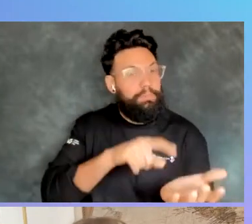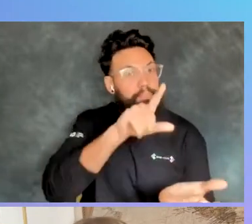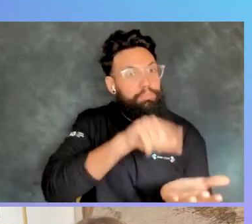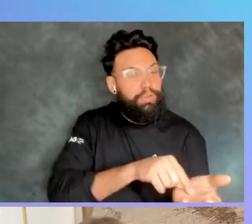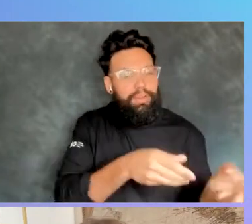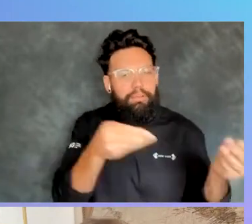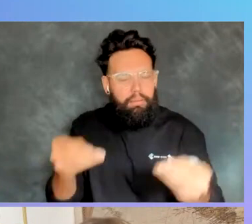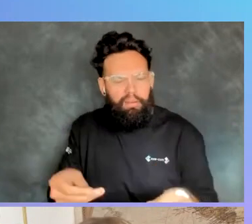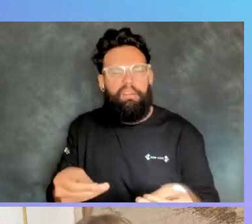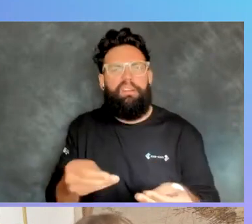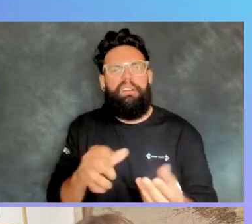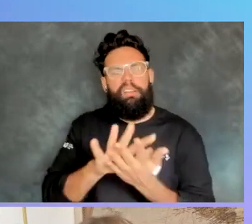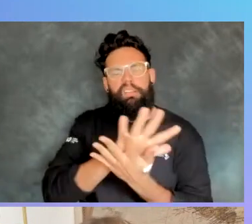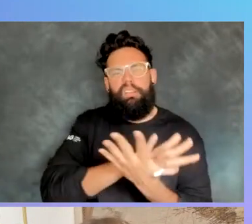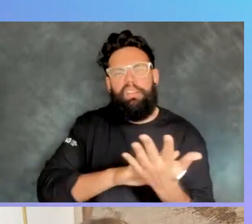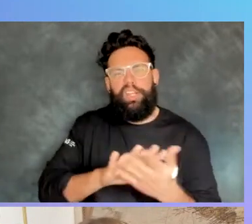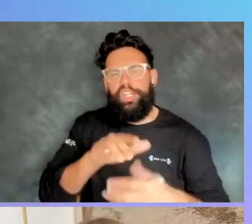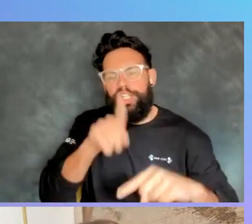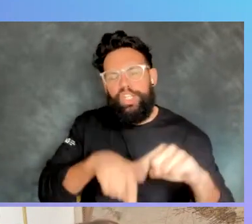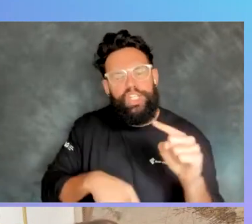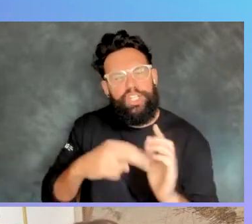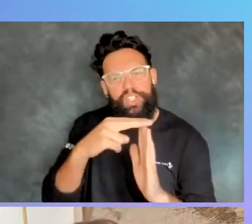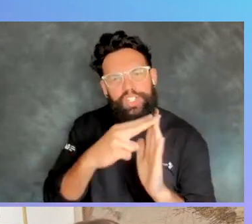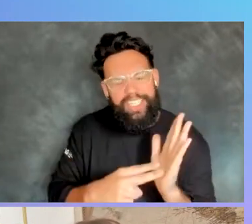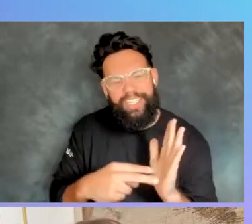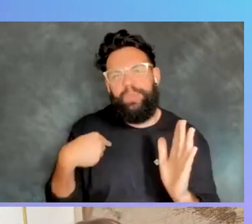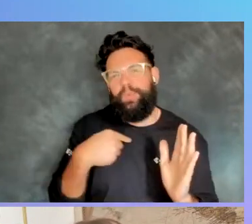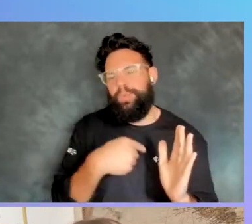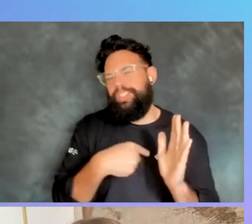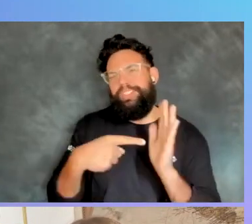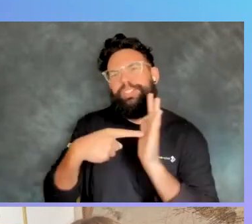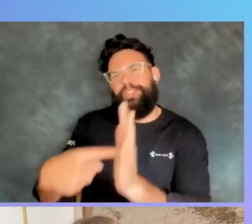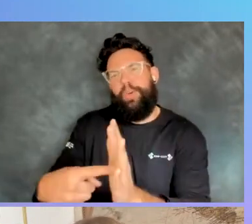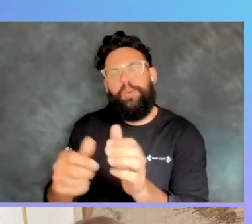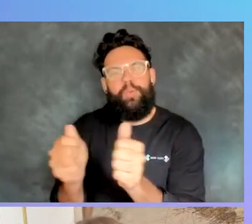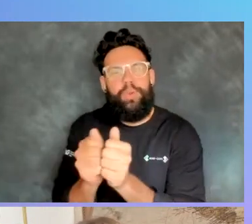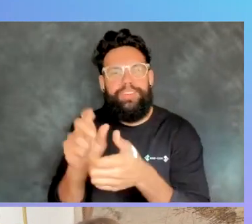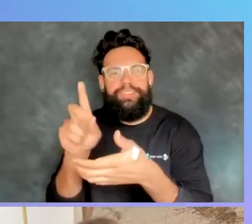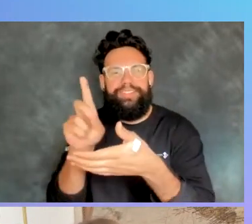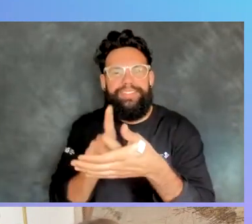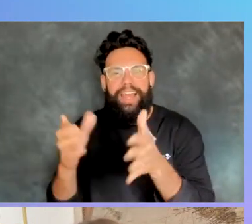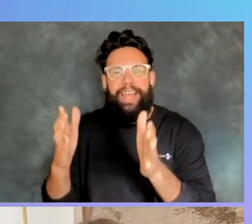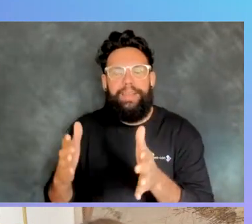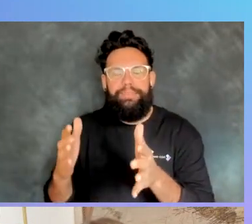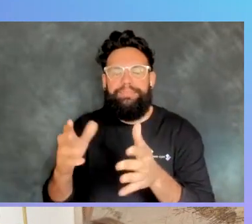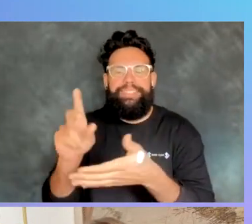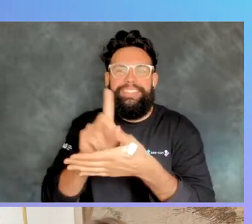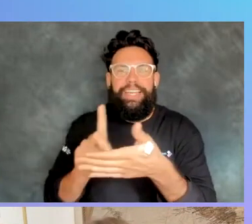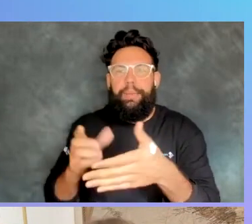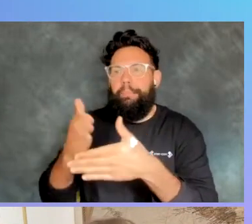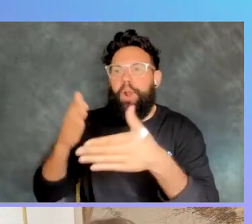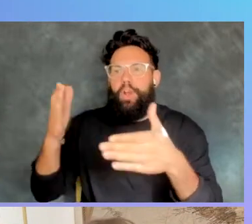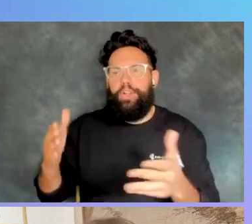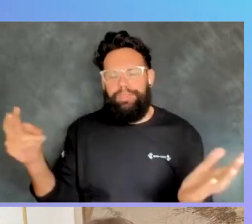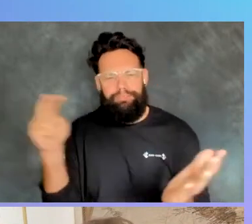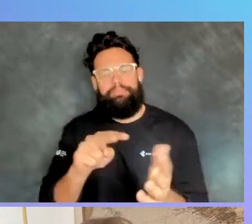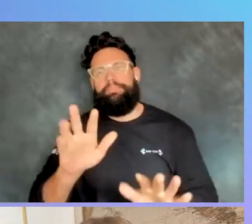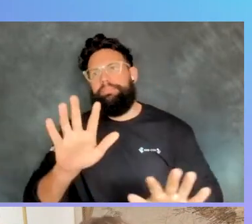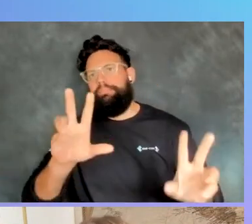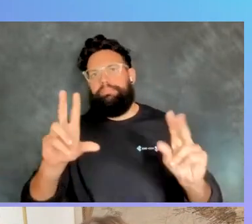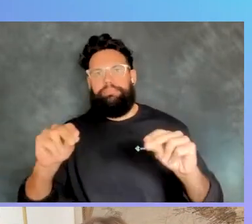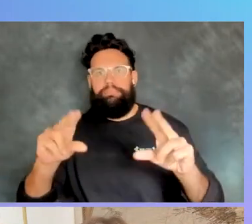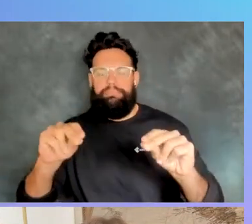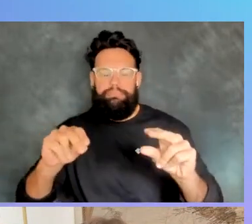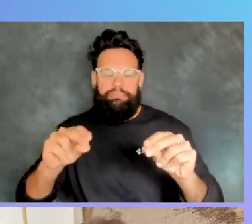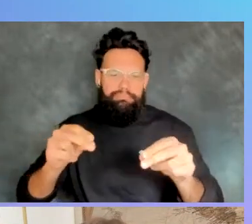like so bad. We showed them to our design partners at the Andrew High School, and they were like, oh no, these need a complete redesign. These are